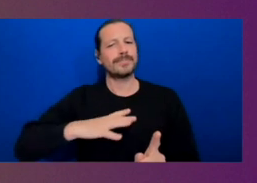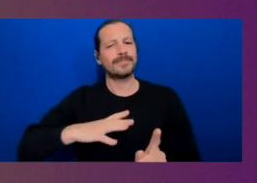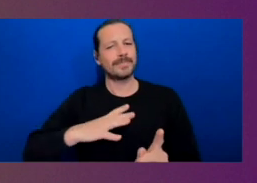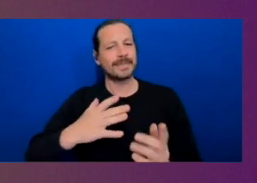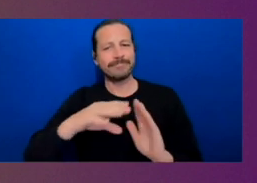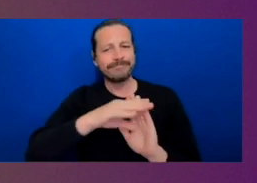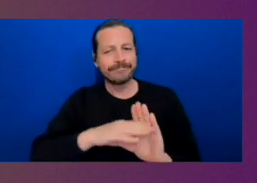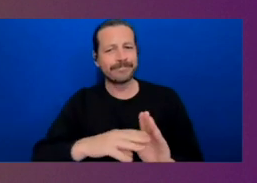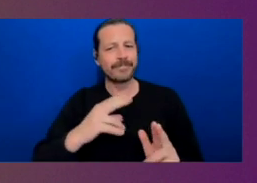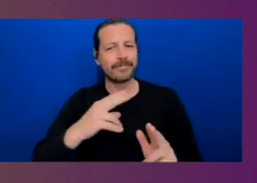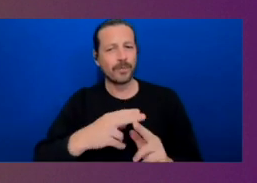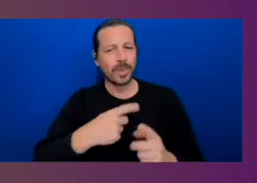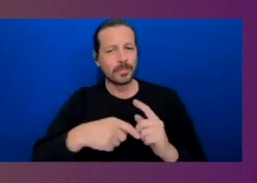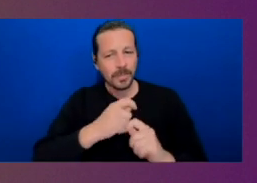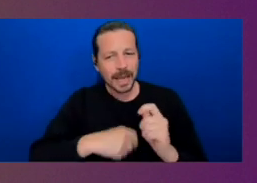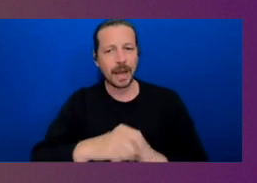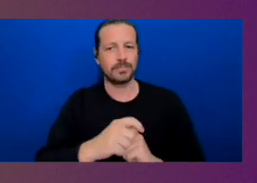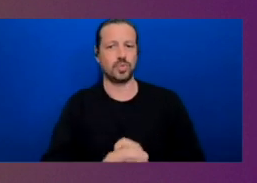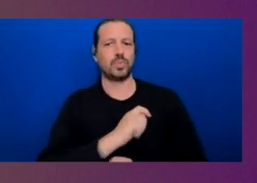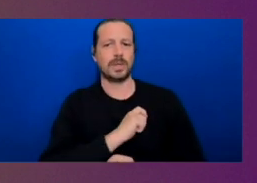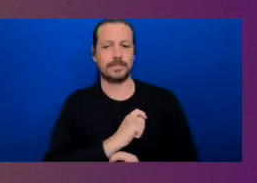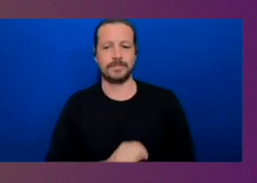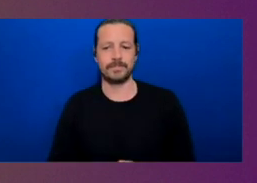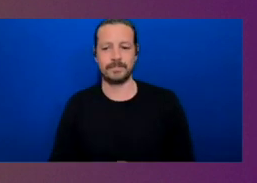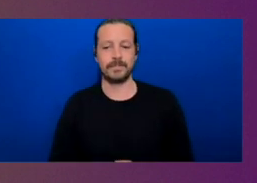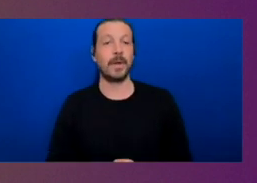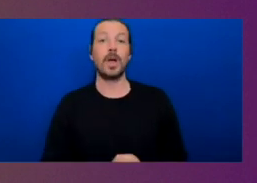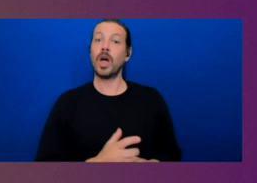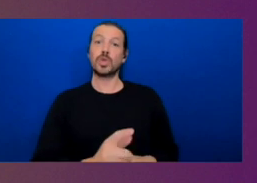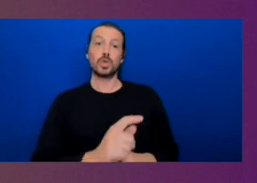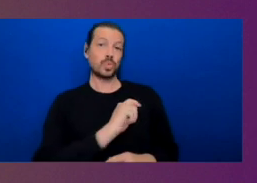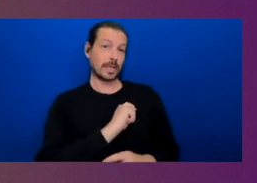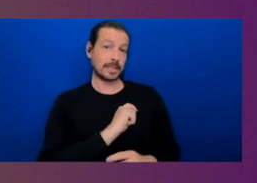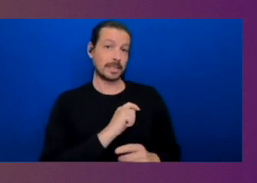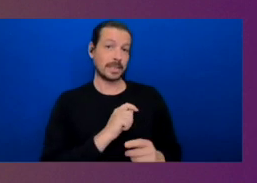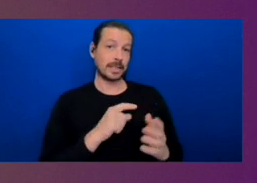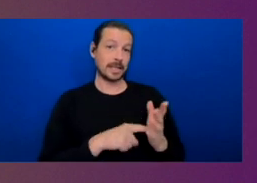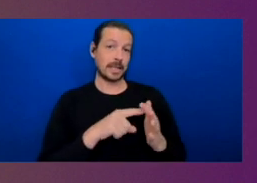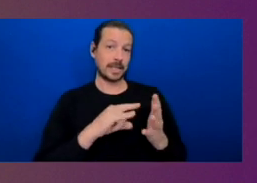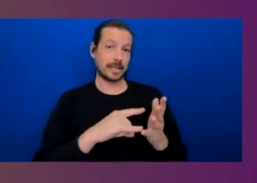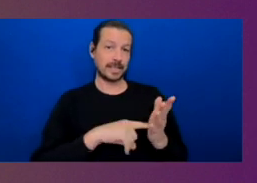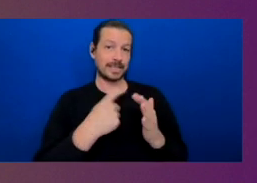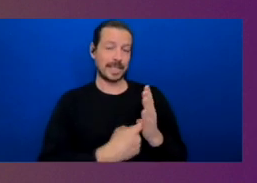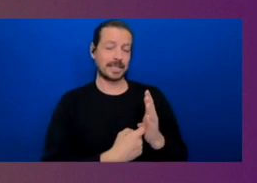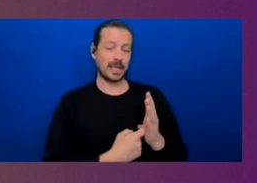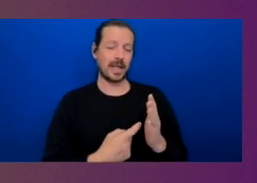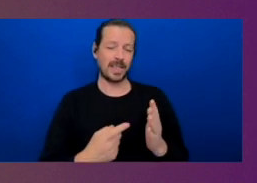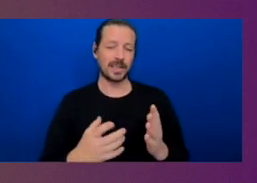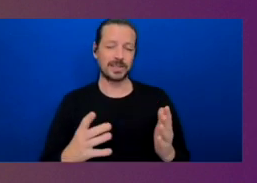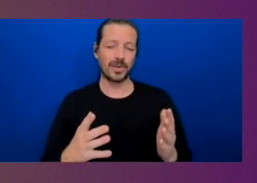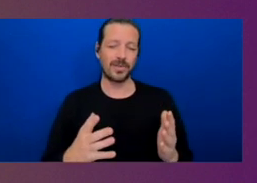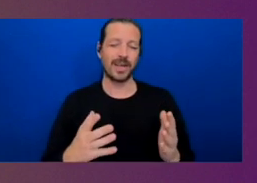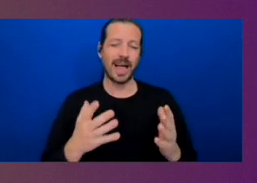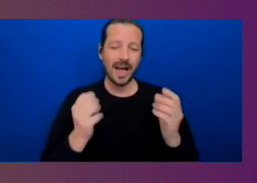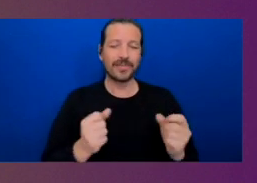one? I can take this one. Trusted tester is an overloaded term, to use a computer science thing. It has lots of different